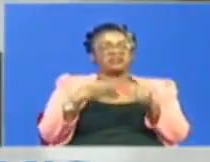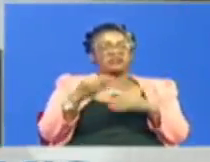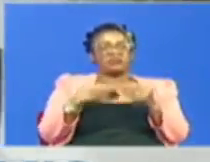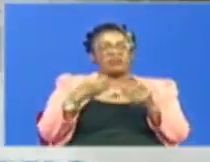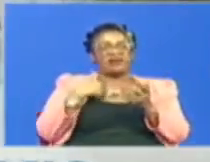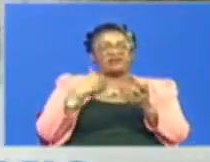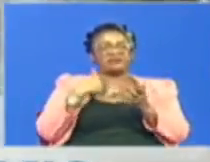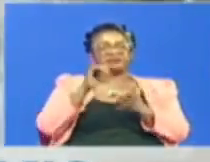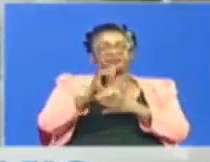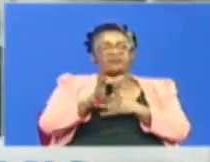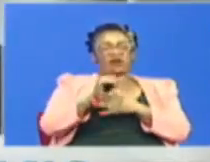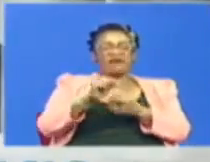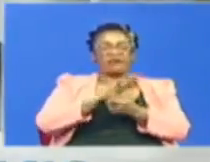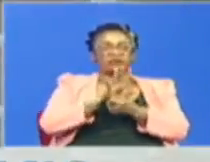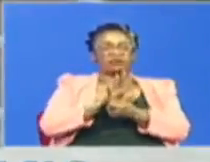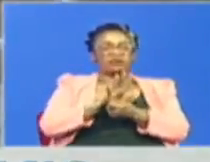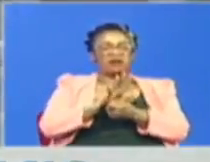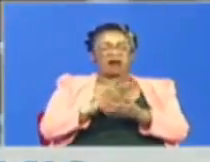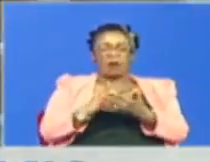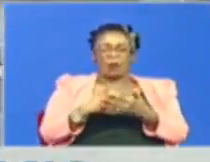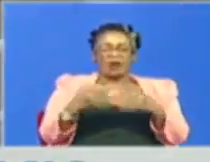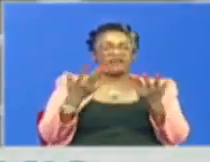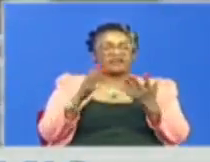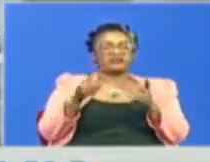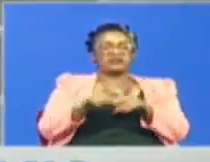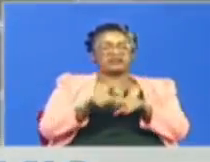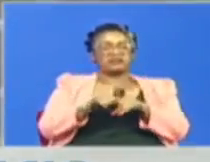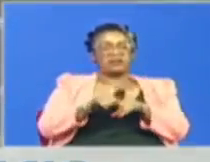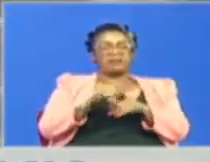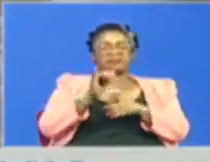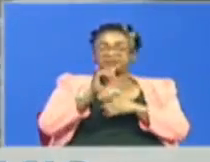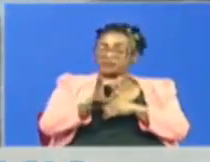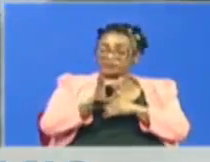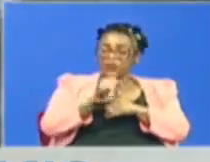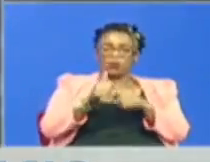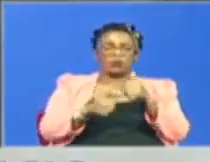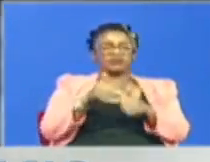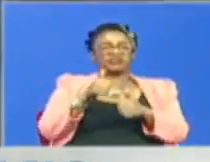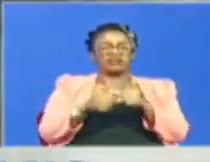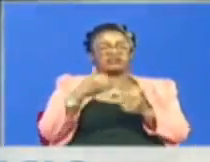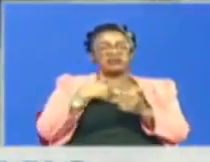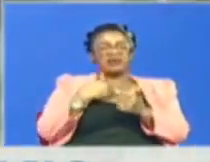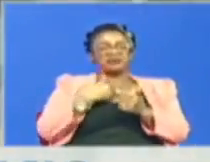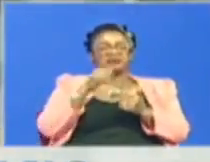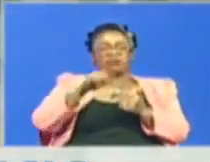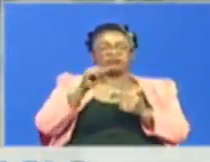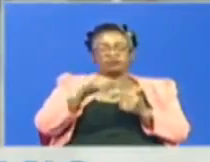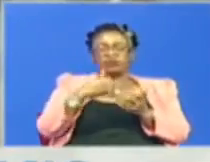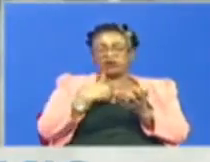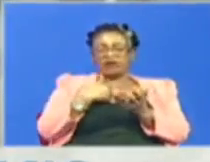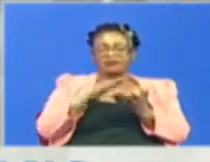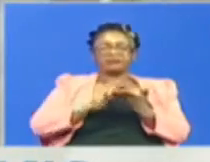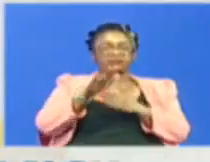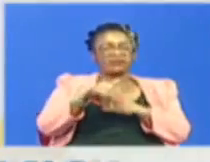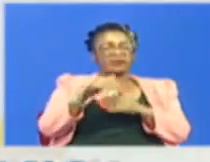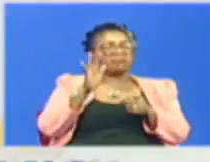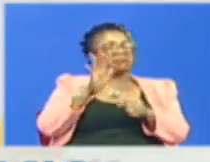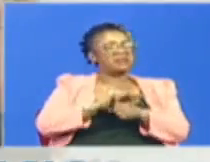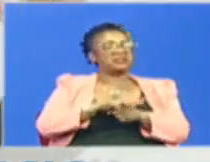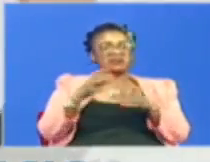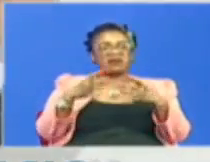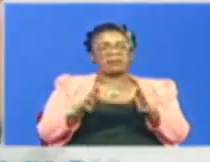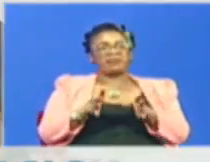ravages of the coronavirus, however, are some low-hanging fruits, which, if grabbed, could lead to better outcomes for many companies. At a time